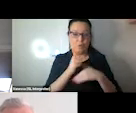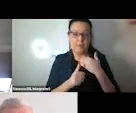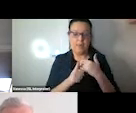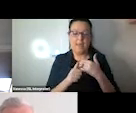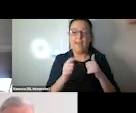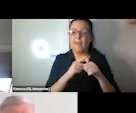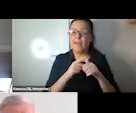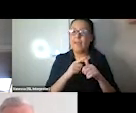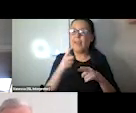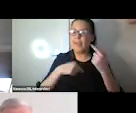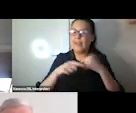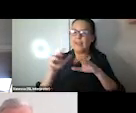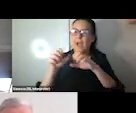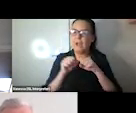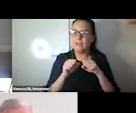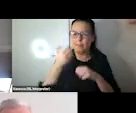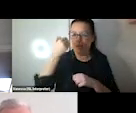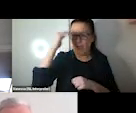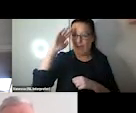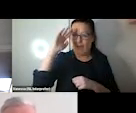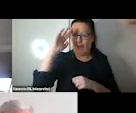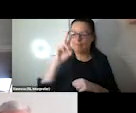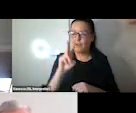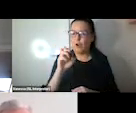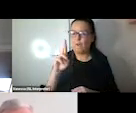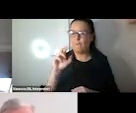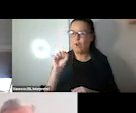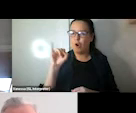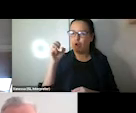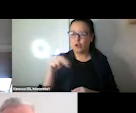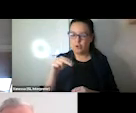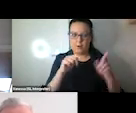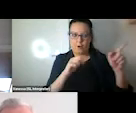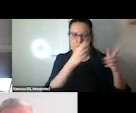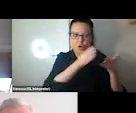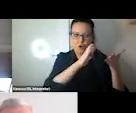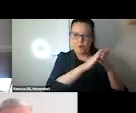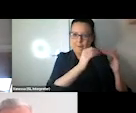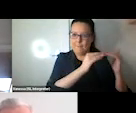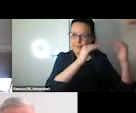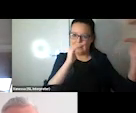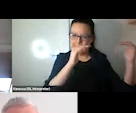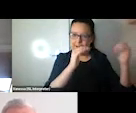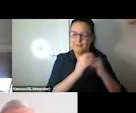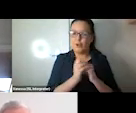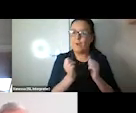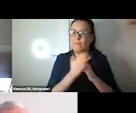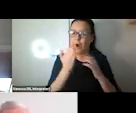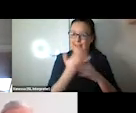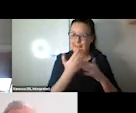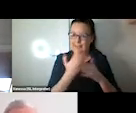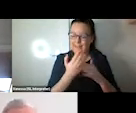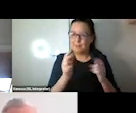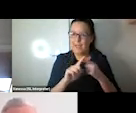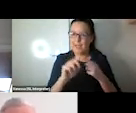Irish versions of the 2021 European standards covering accessibility and usability of the built environment. So the